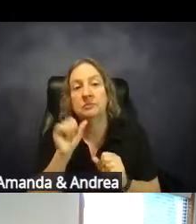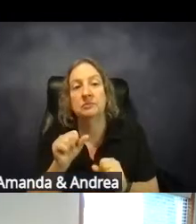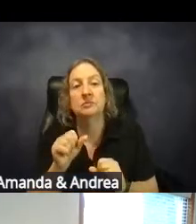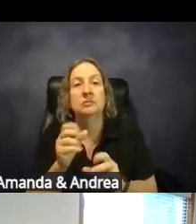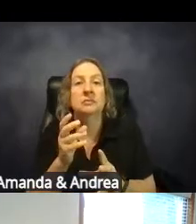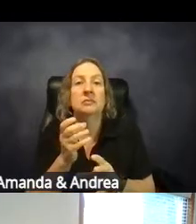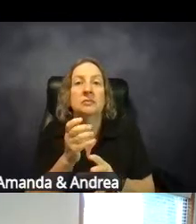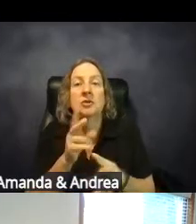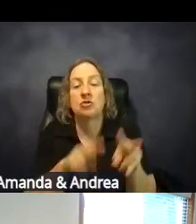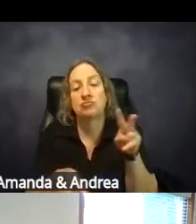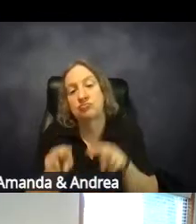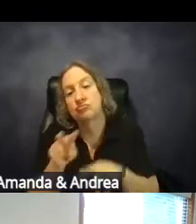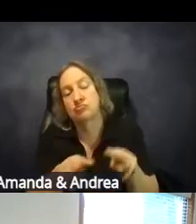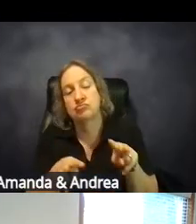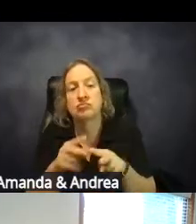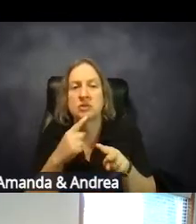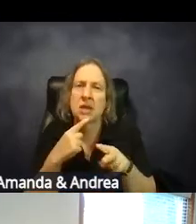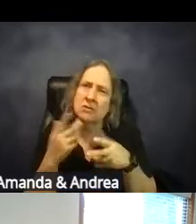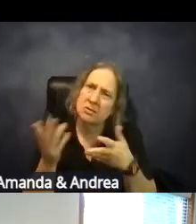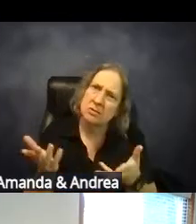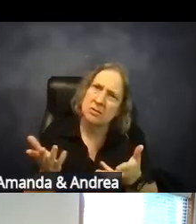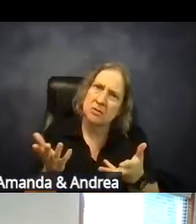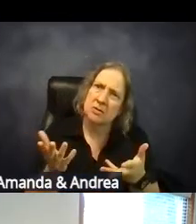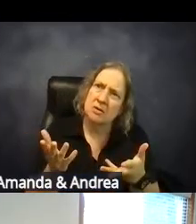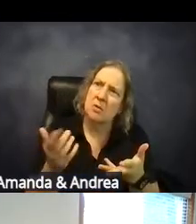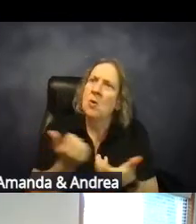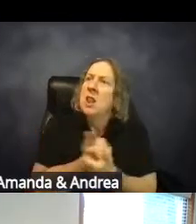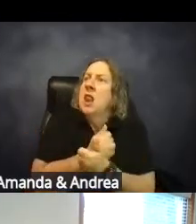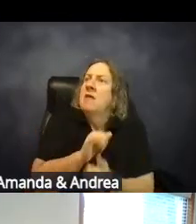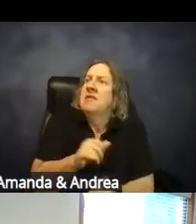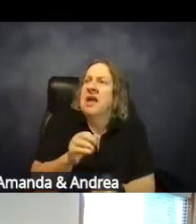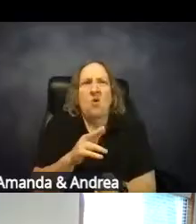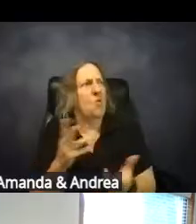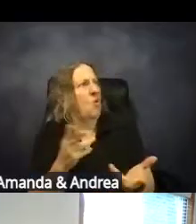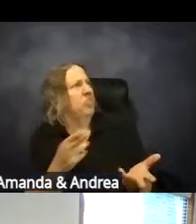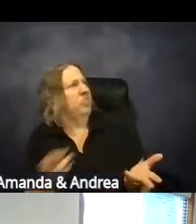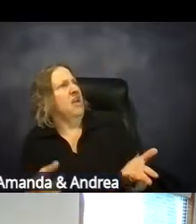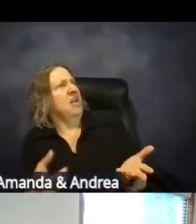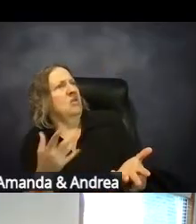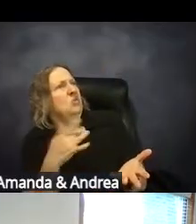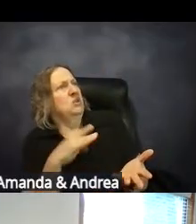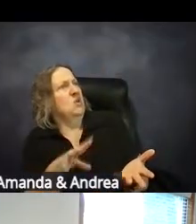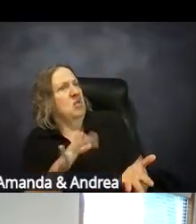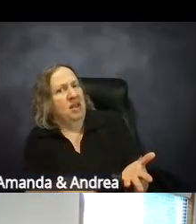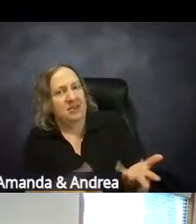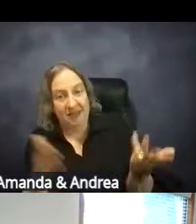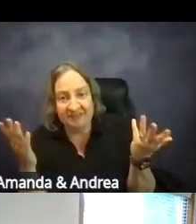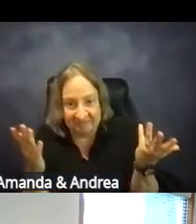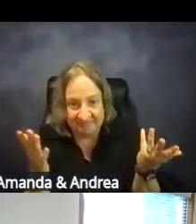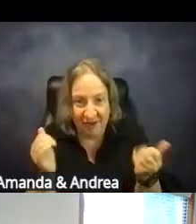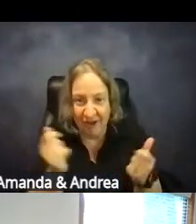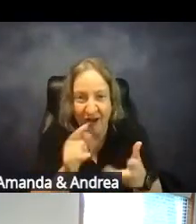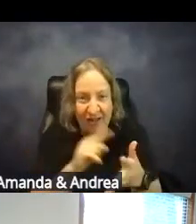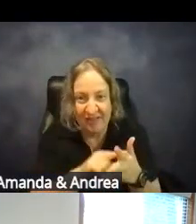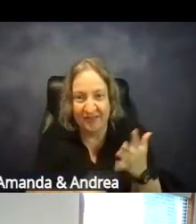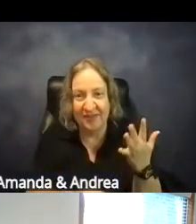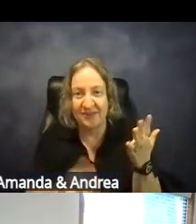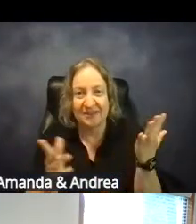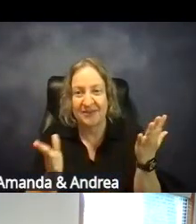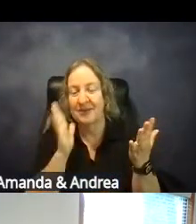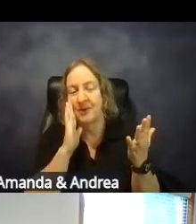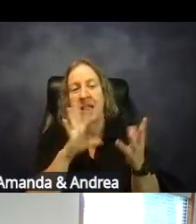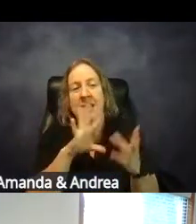a look at that and say, whoa, we love that, or what in the hell, we don't like that. So all of those things will